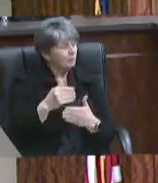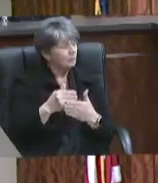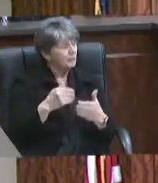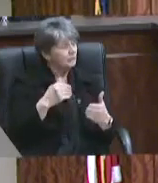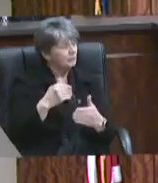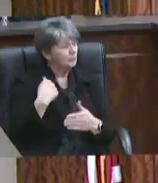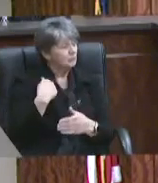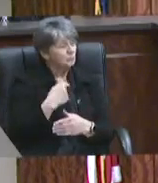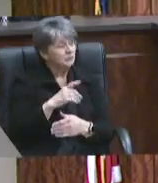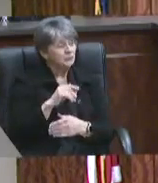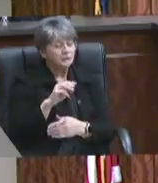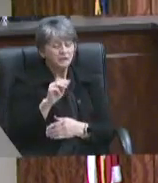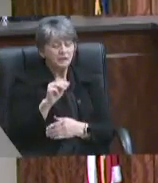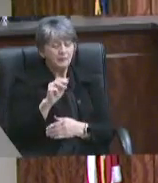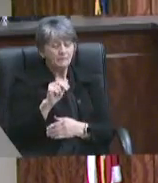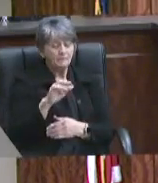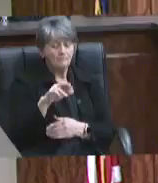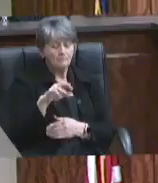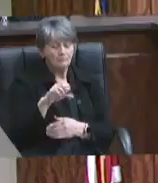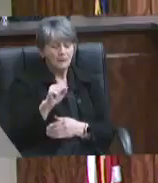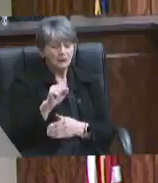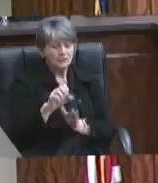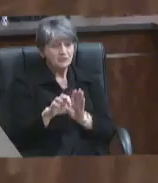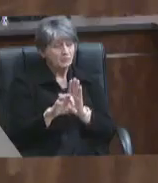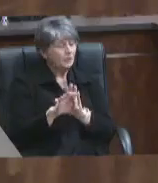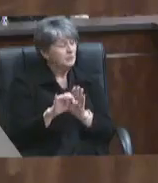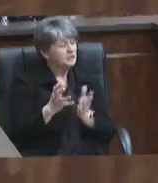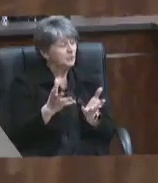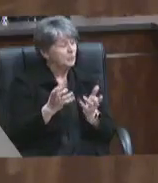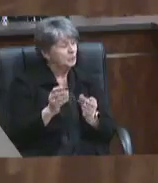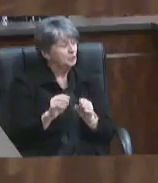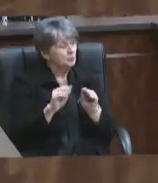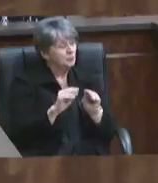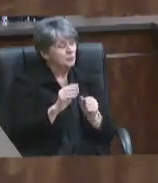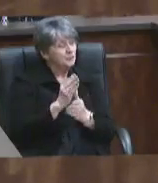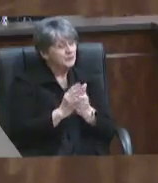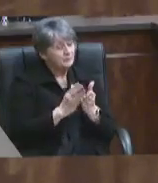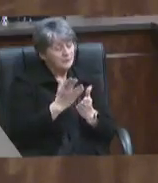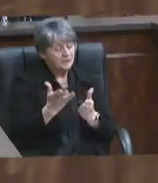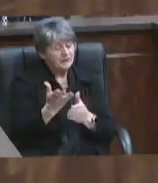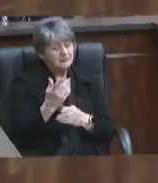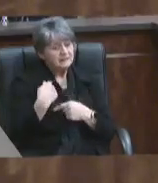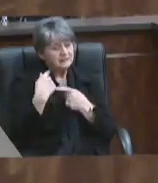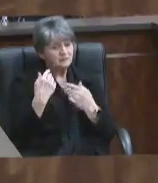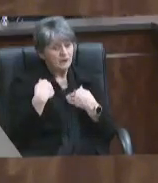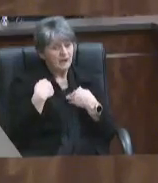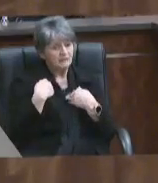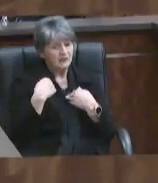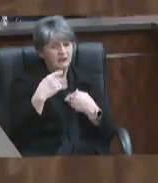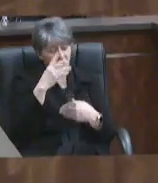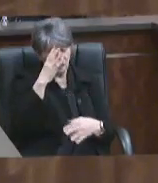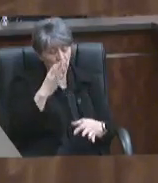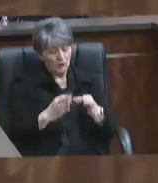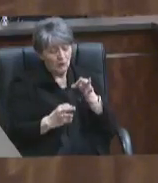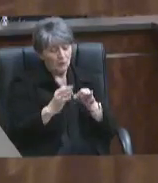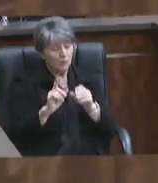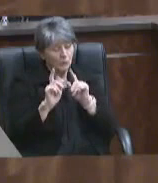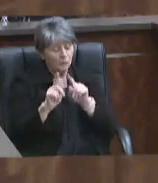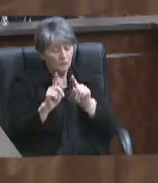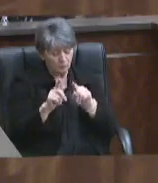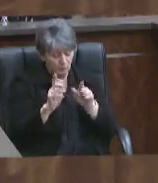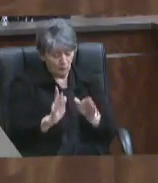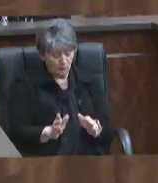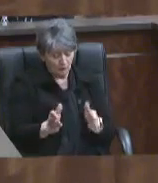appointments, I would just want to take things a bit out of order since we have a court reporter here tonight, and move to agenda